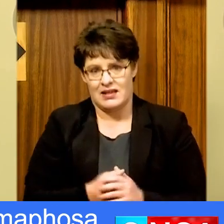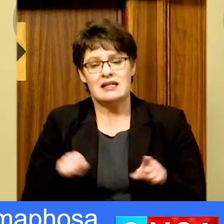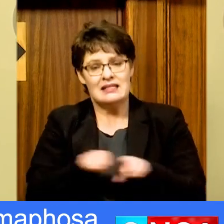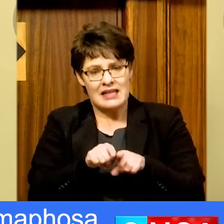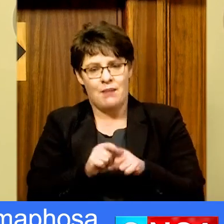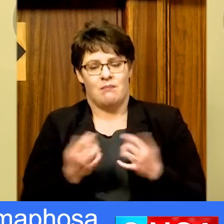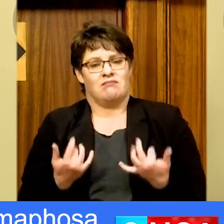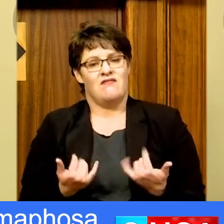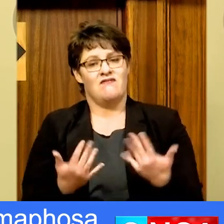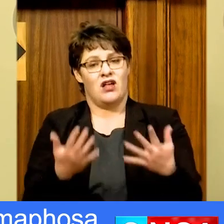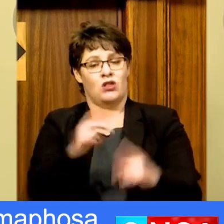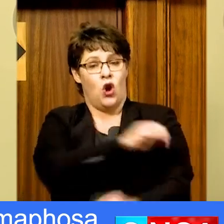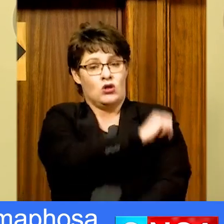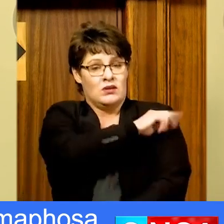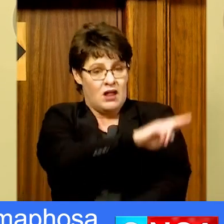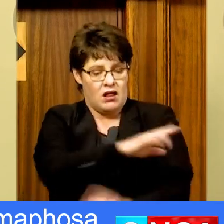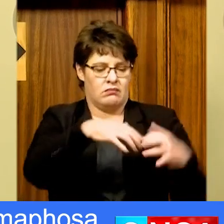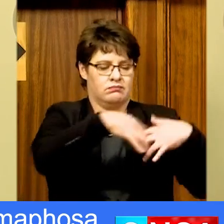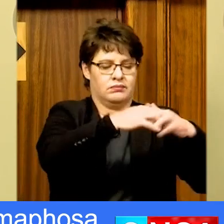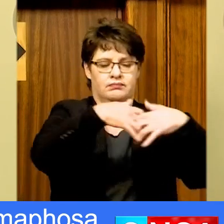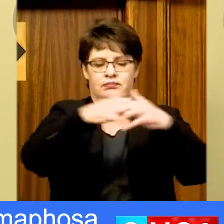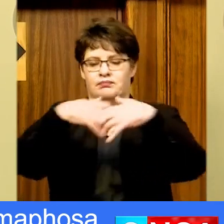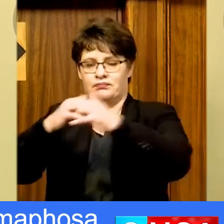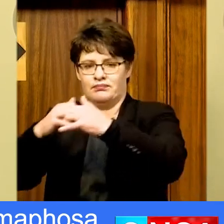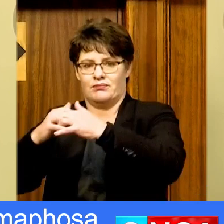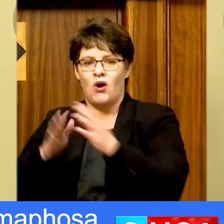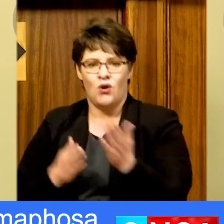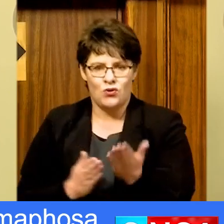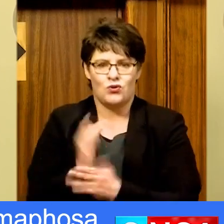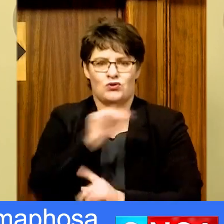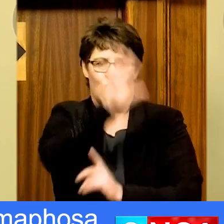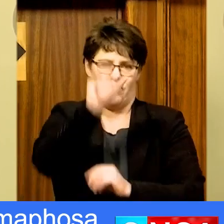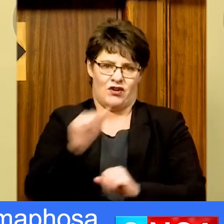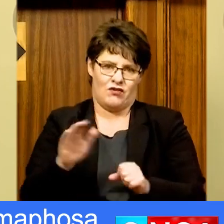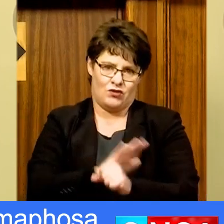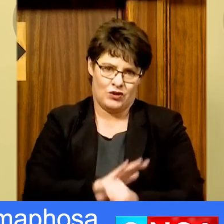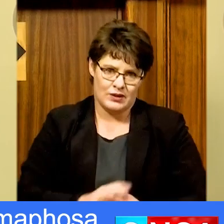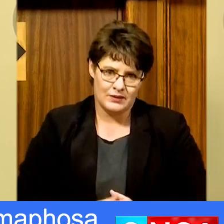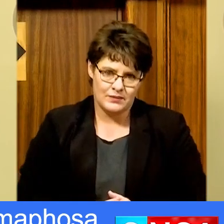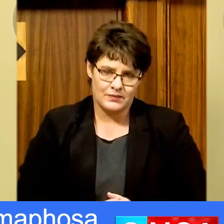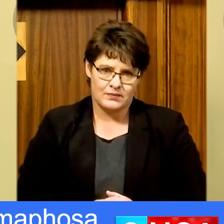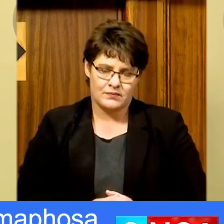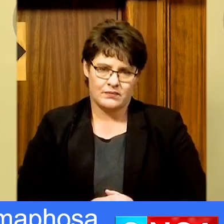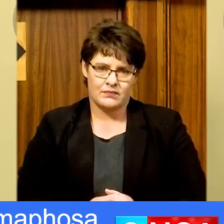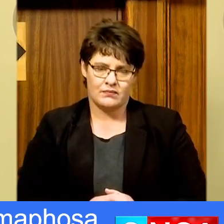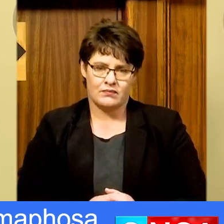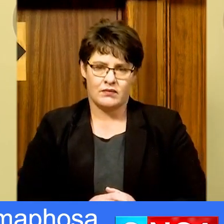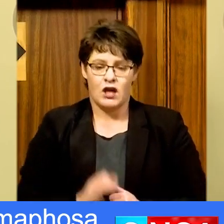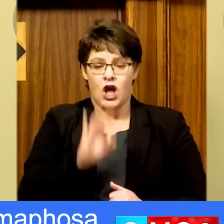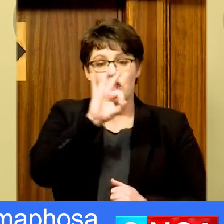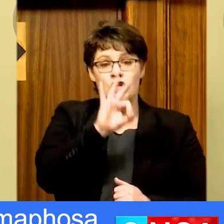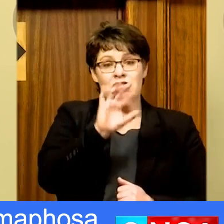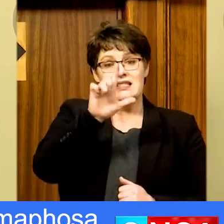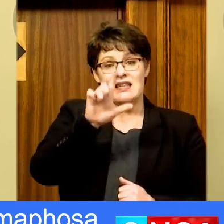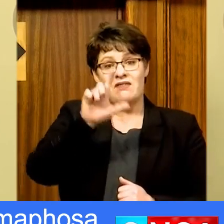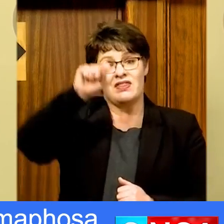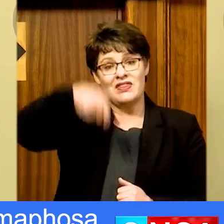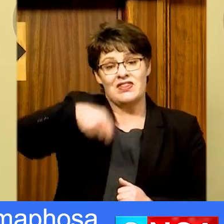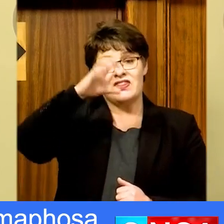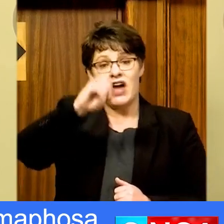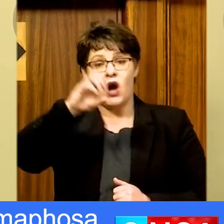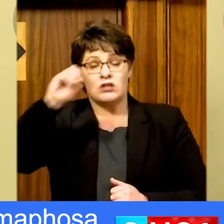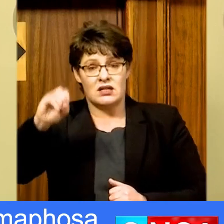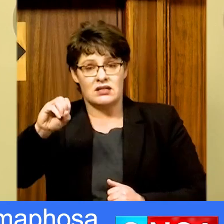field hospitals across the country. We now have over 37,000